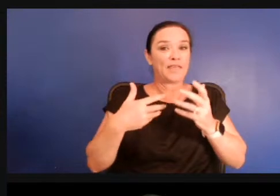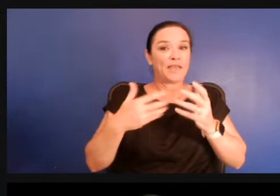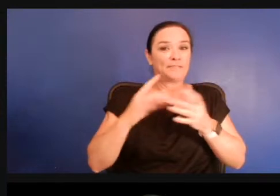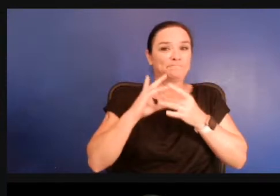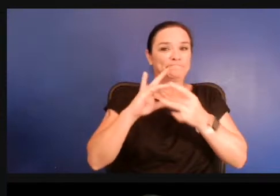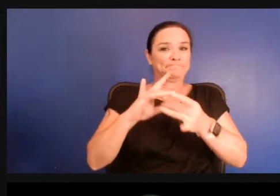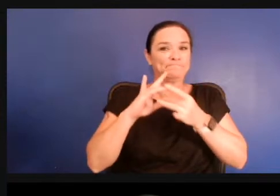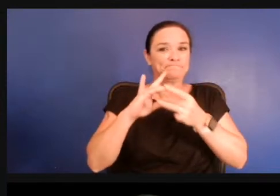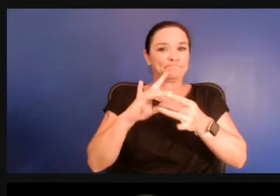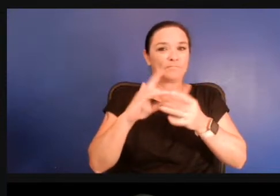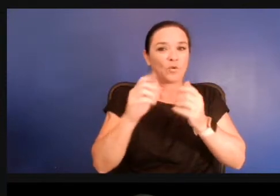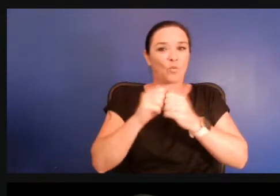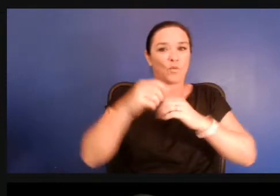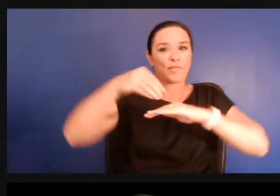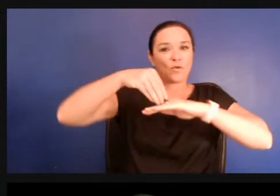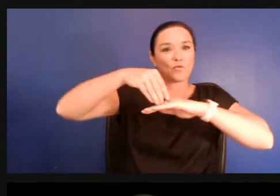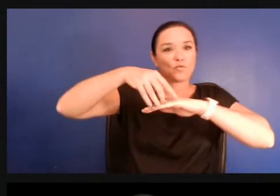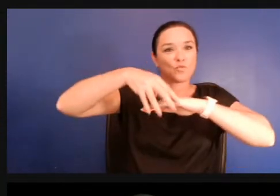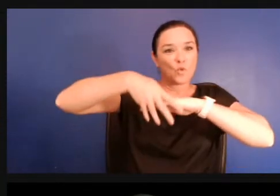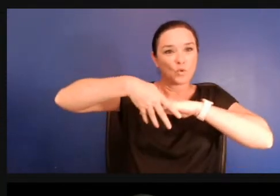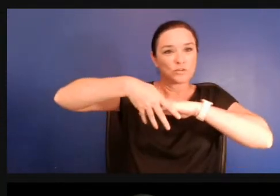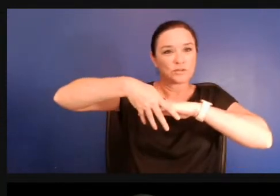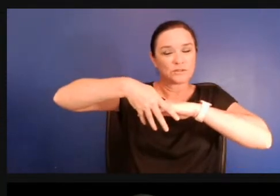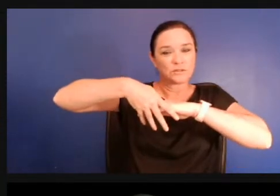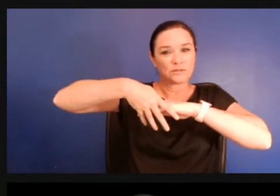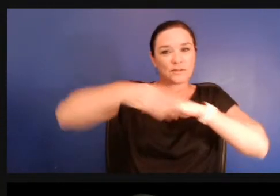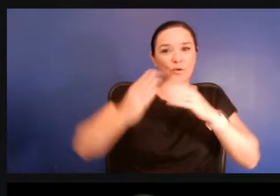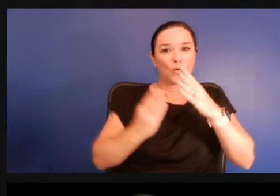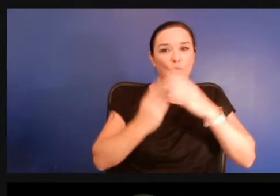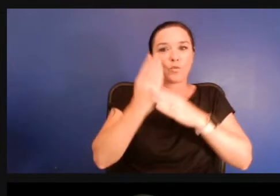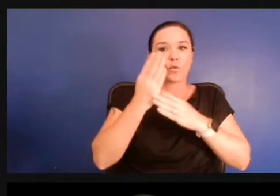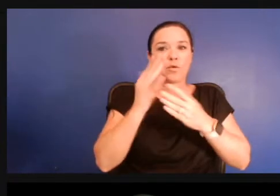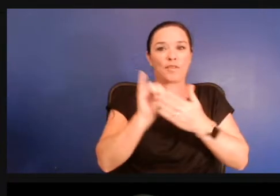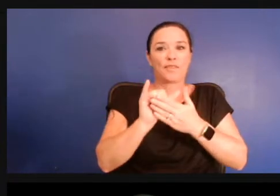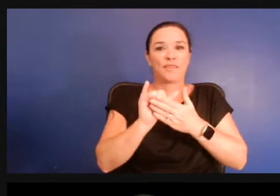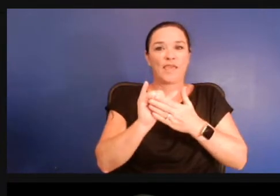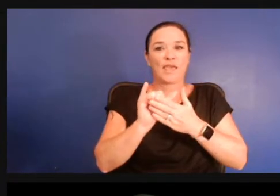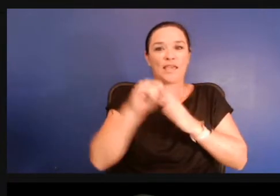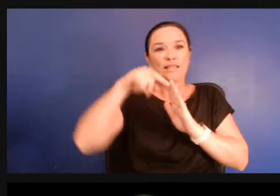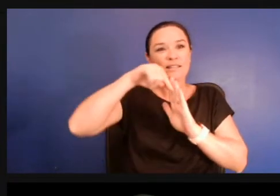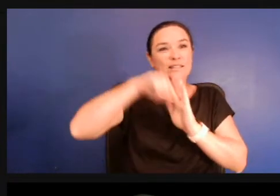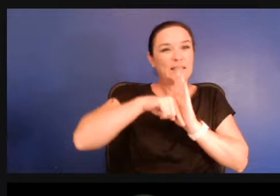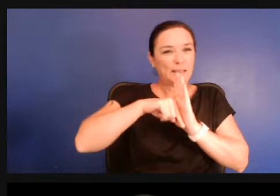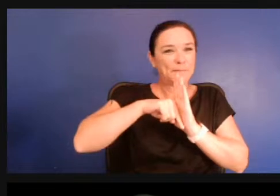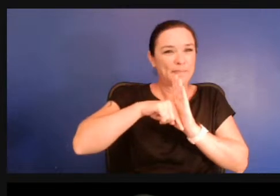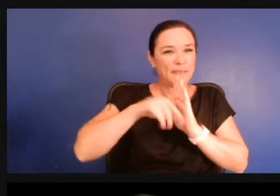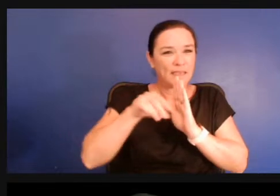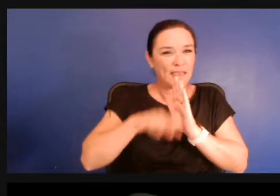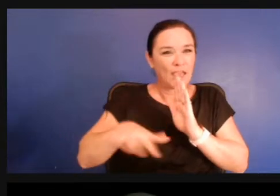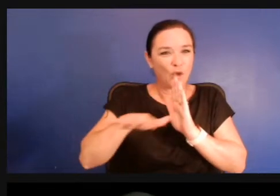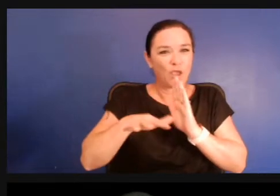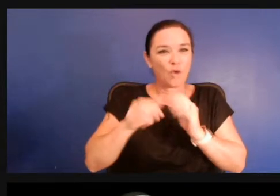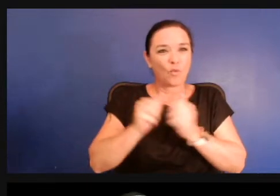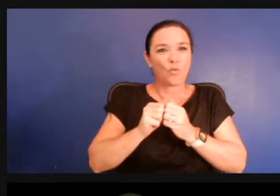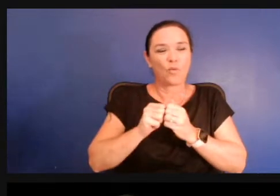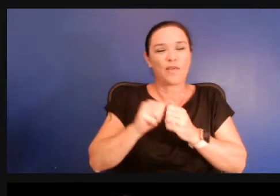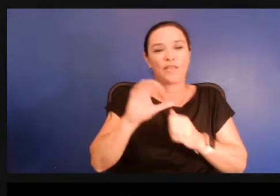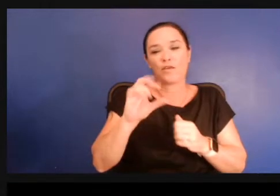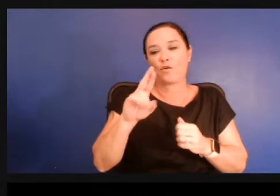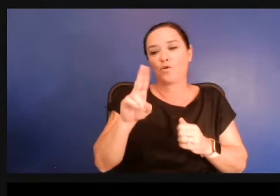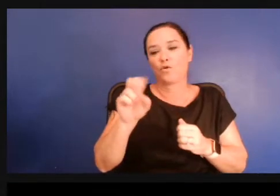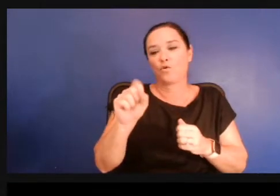up through that deep part of the crust there. And that causes